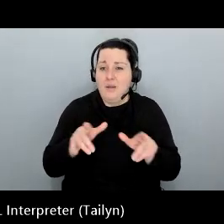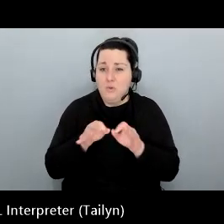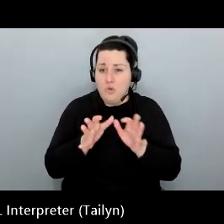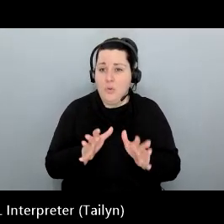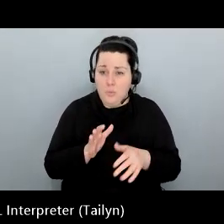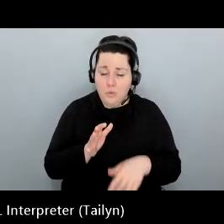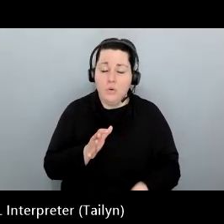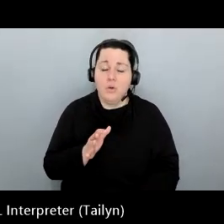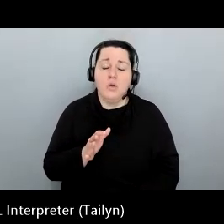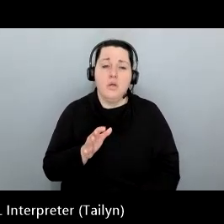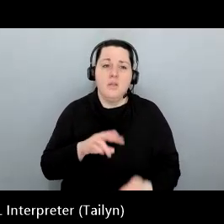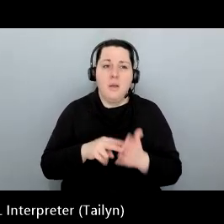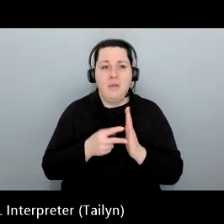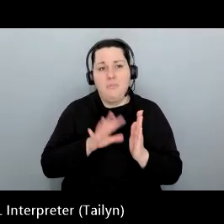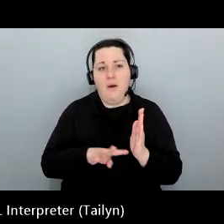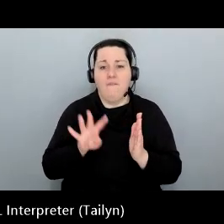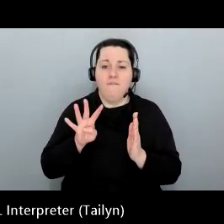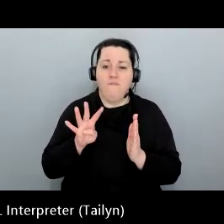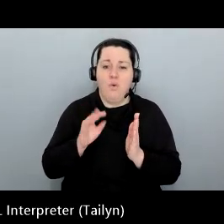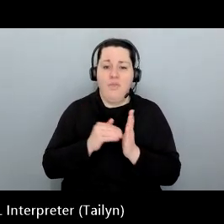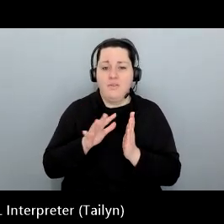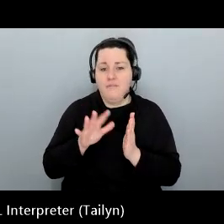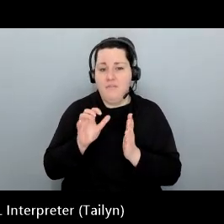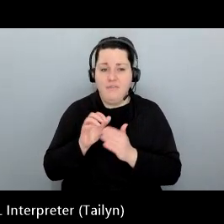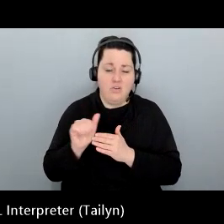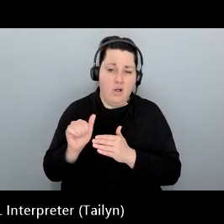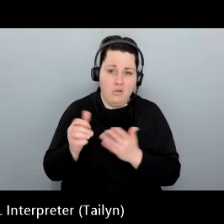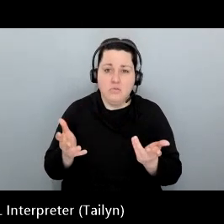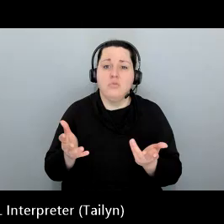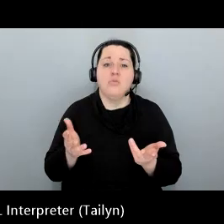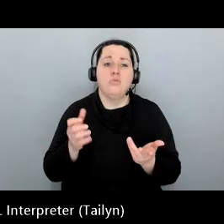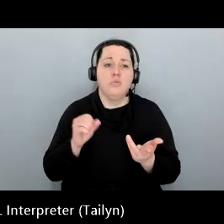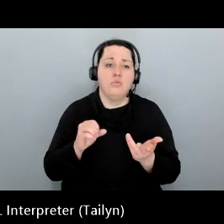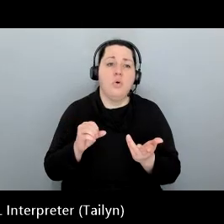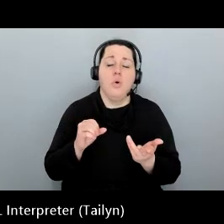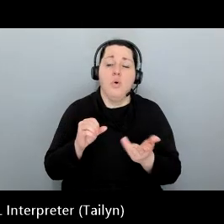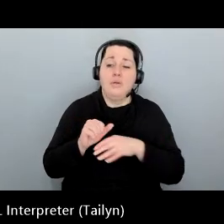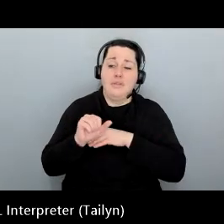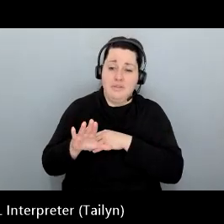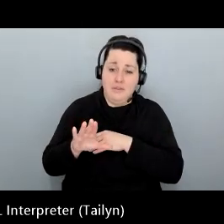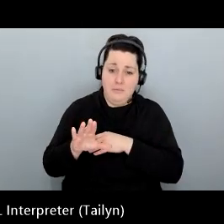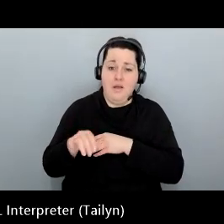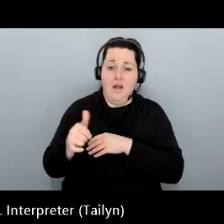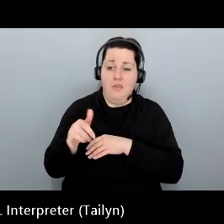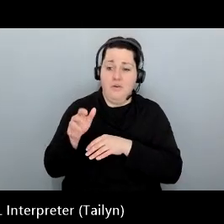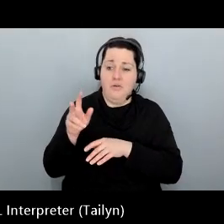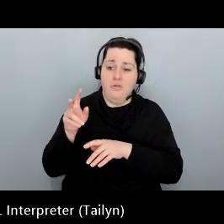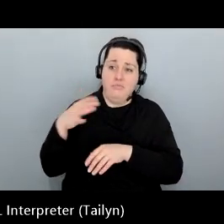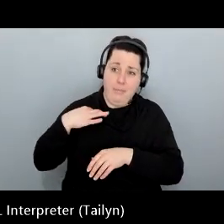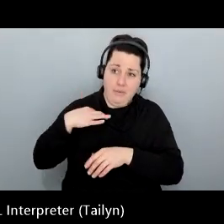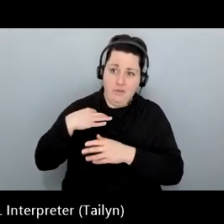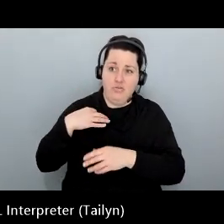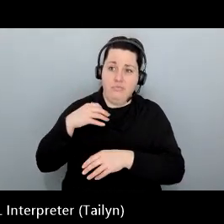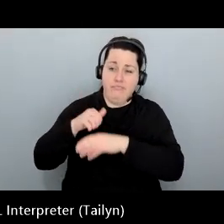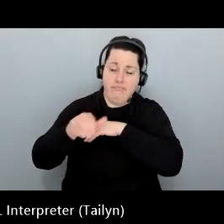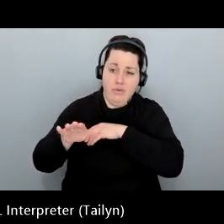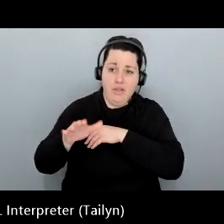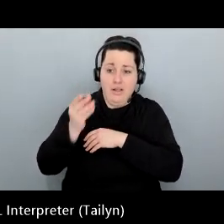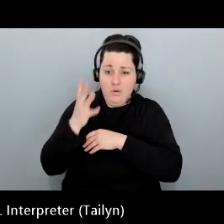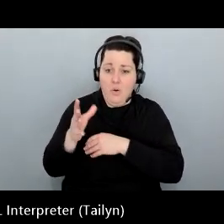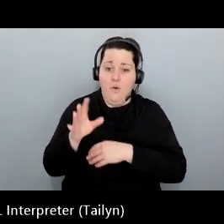to run me about $4,500. So I would submit another application to the ERAF program, letting them know, hey, I